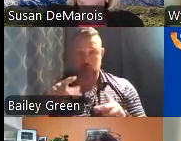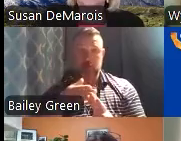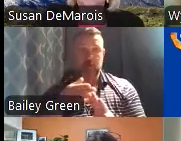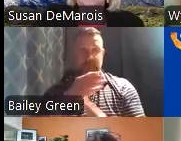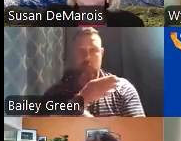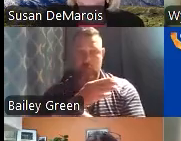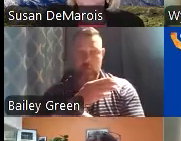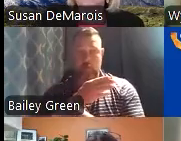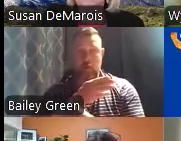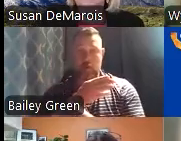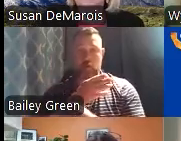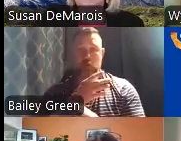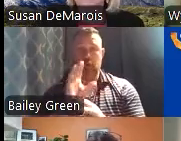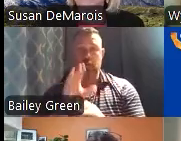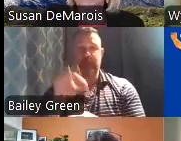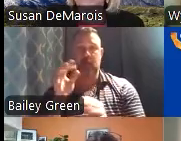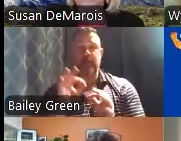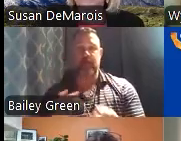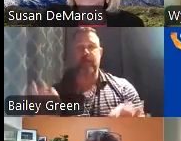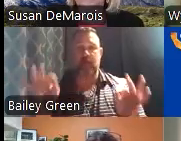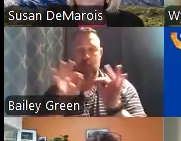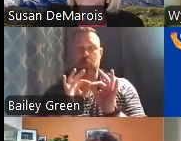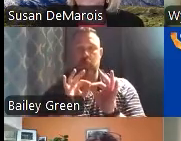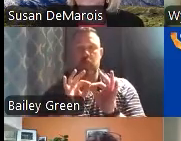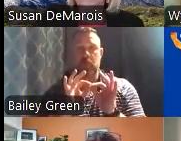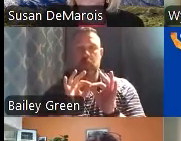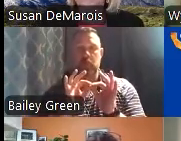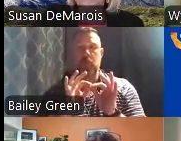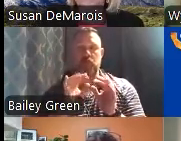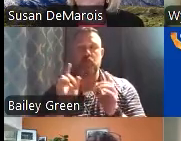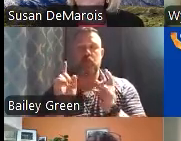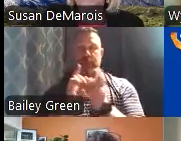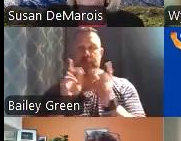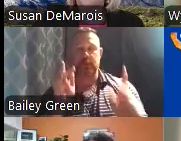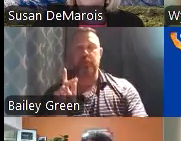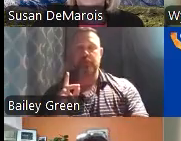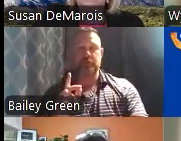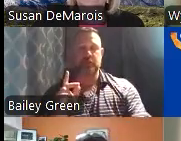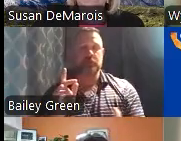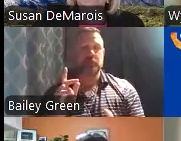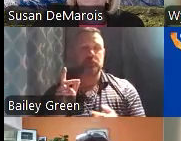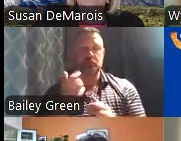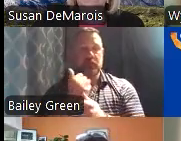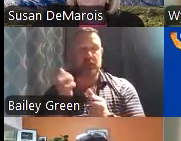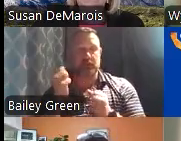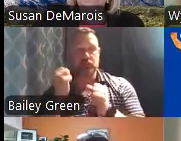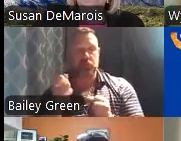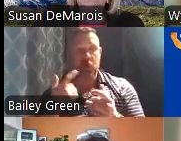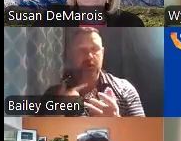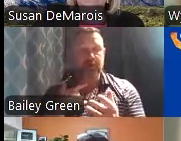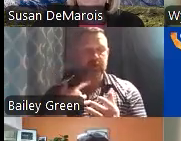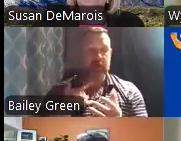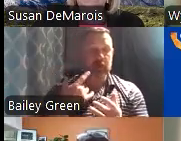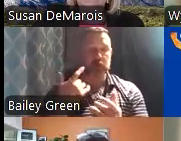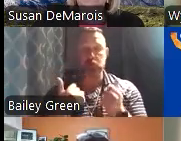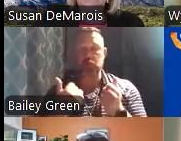We really found that very valuable to meet in person. Any strong feelings about which